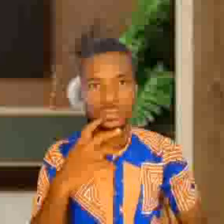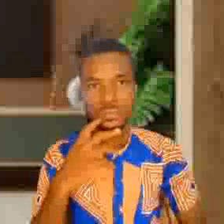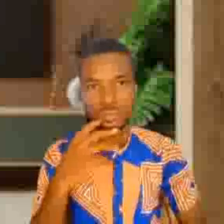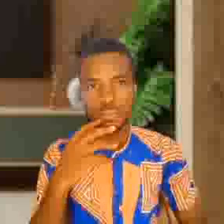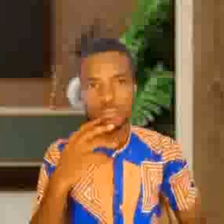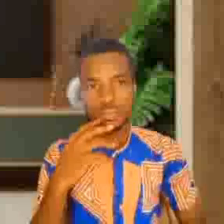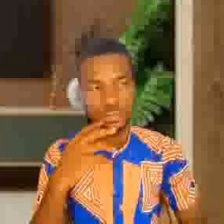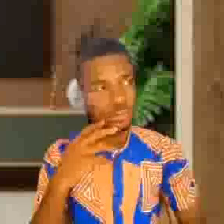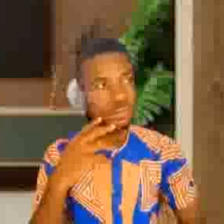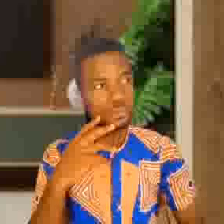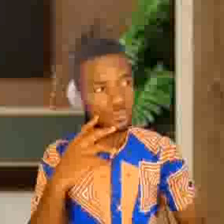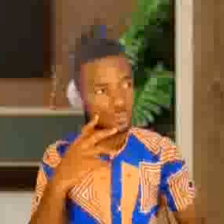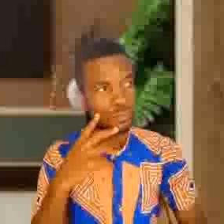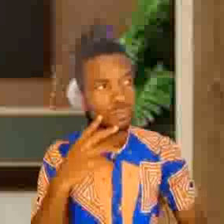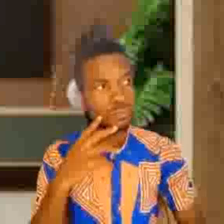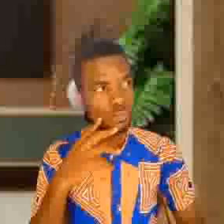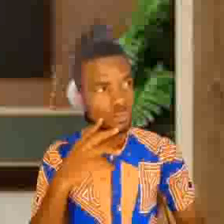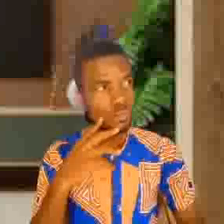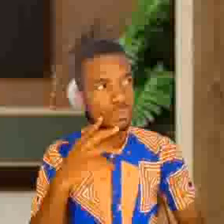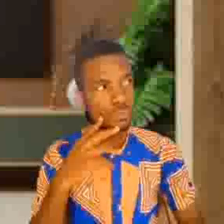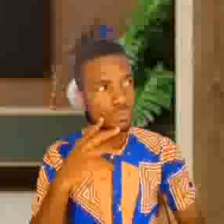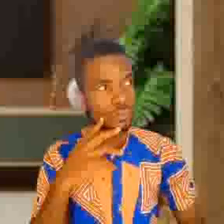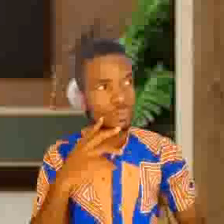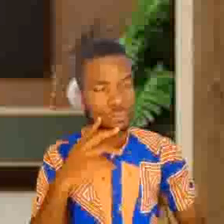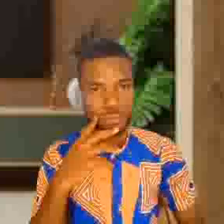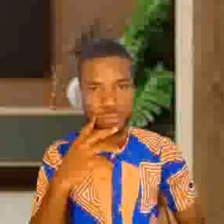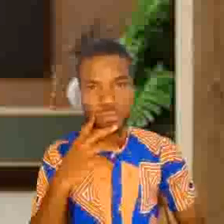So how can I be on Facebook every day?